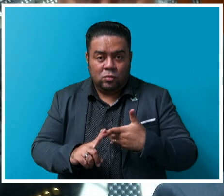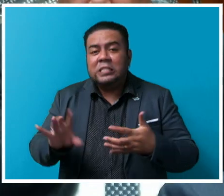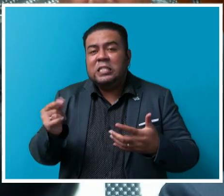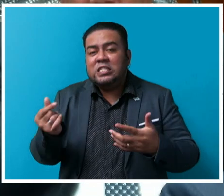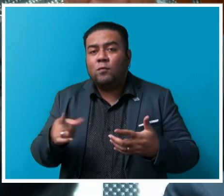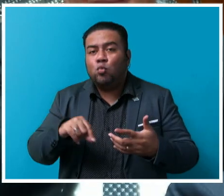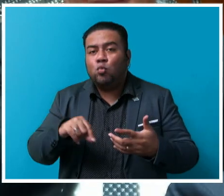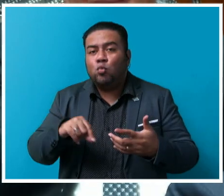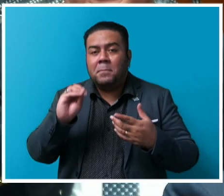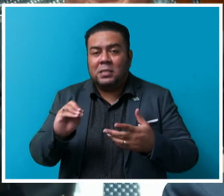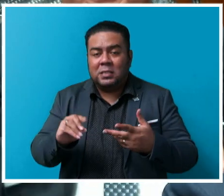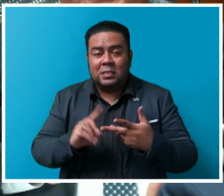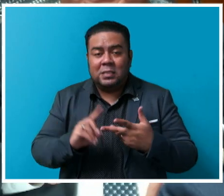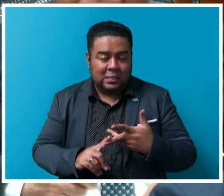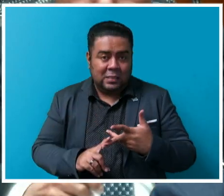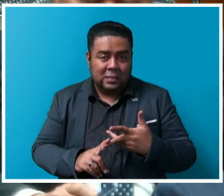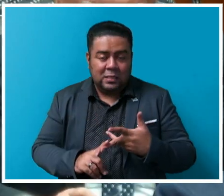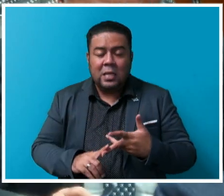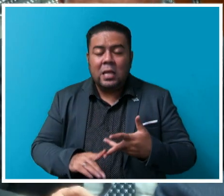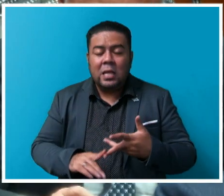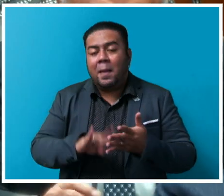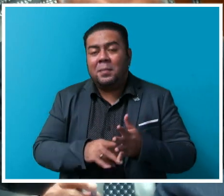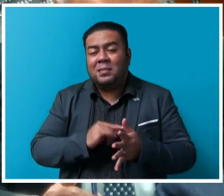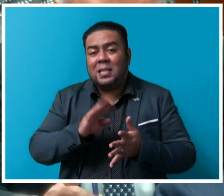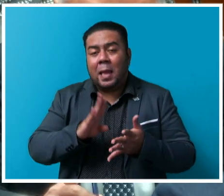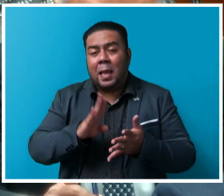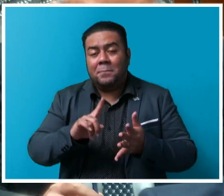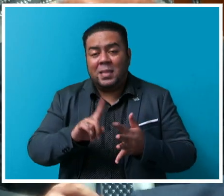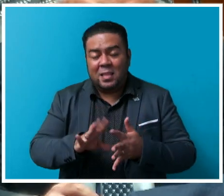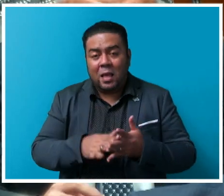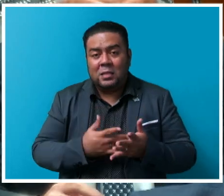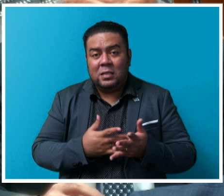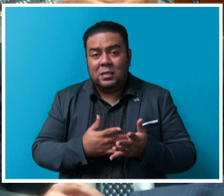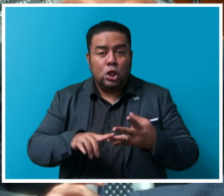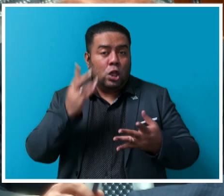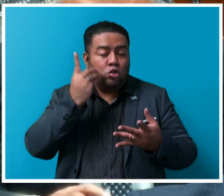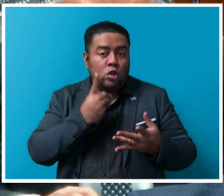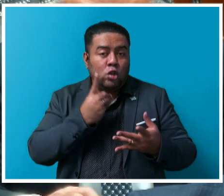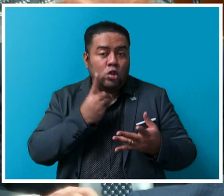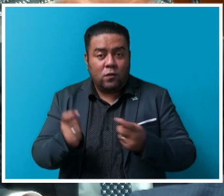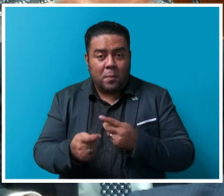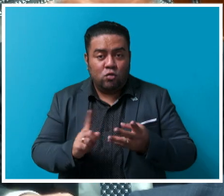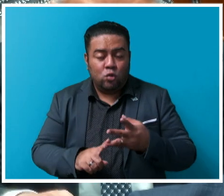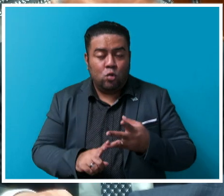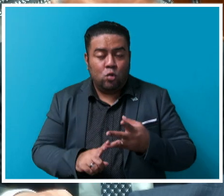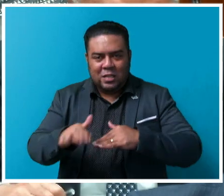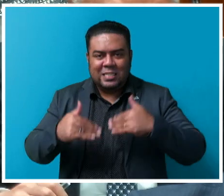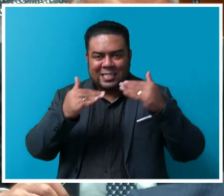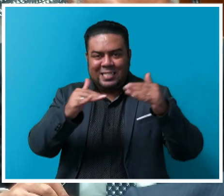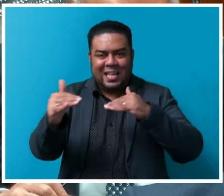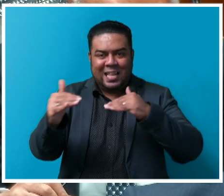business, digital MSME and cooperatives, digital transformation, and raising standards in